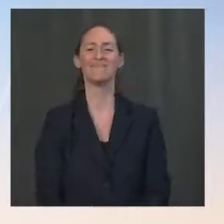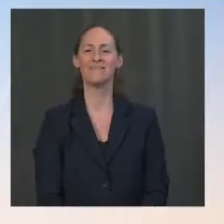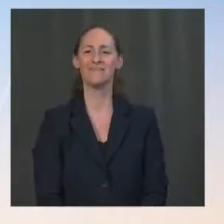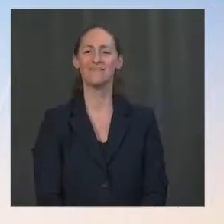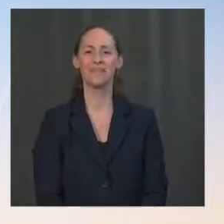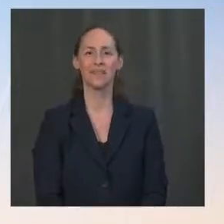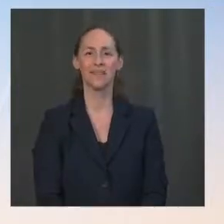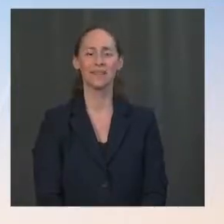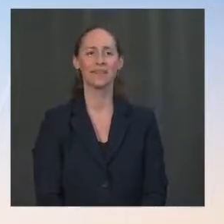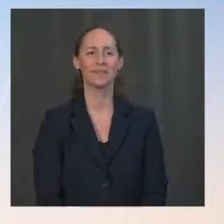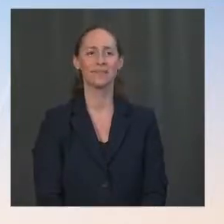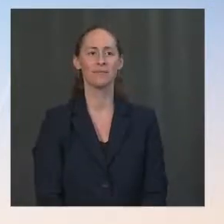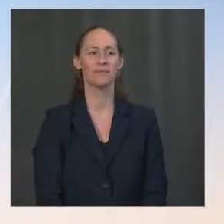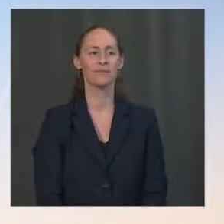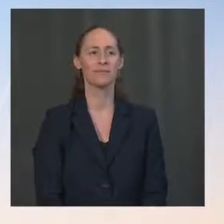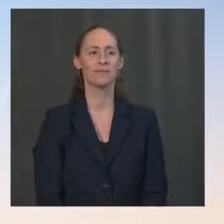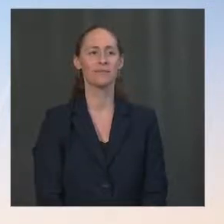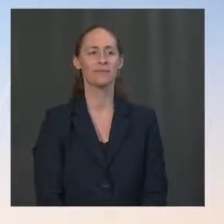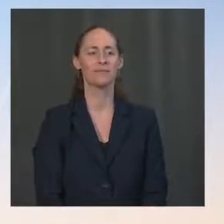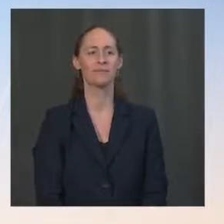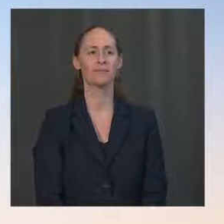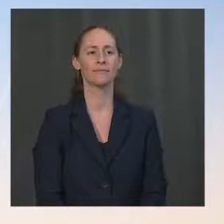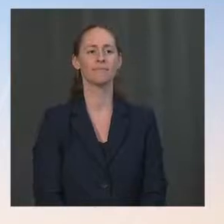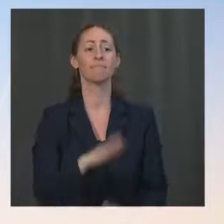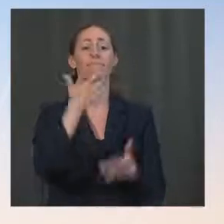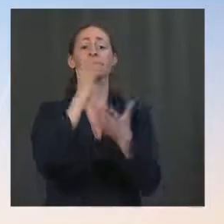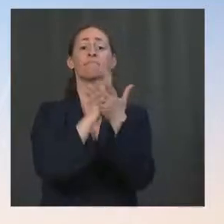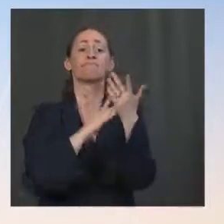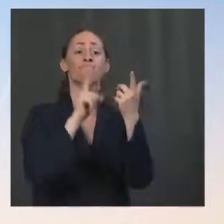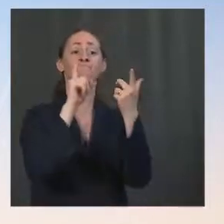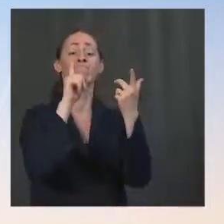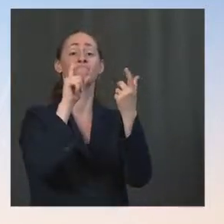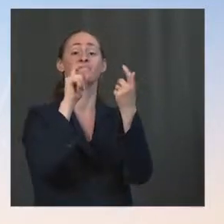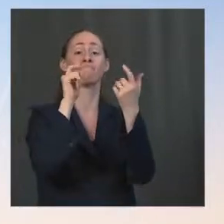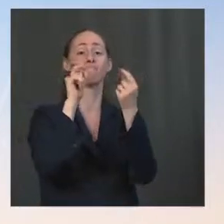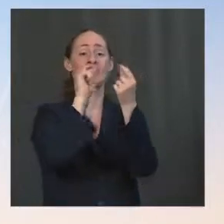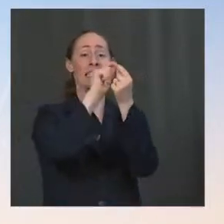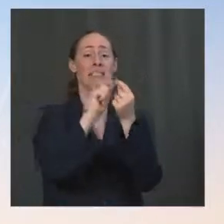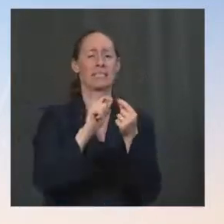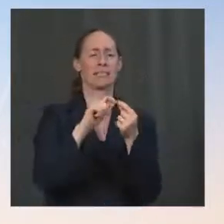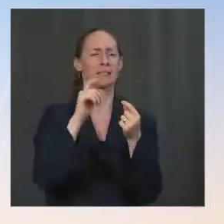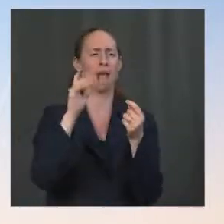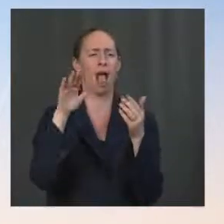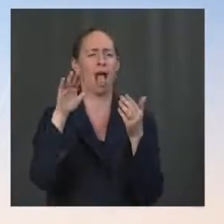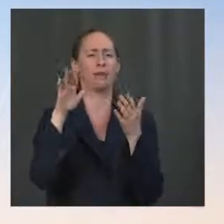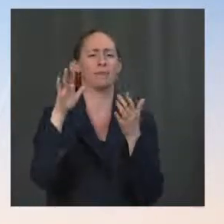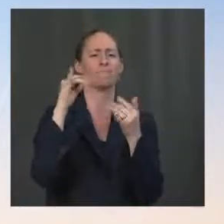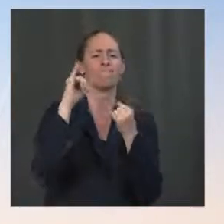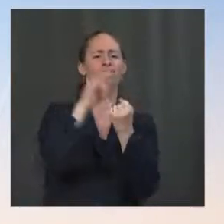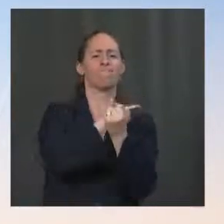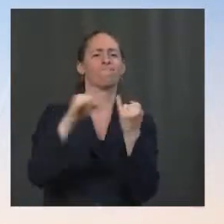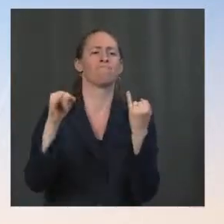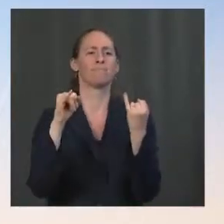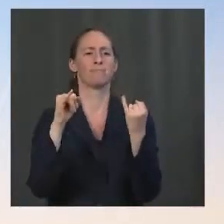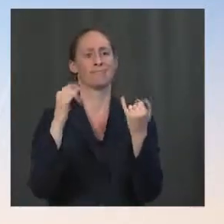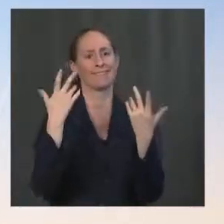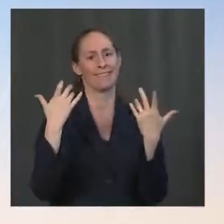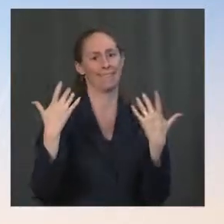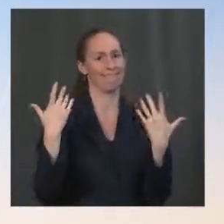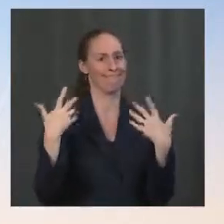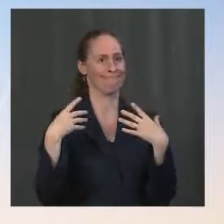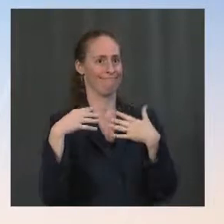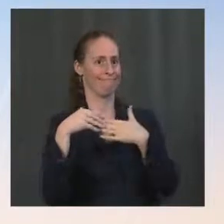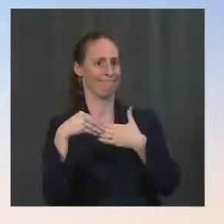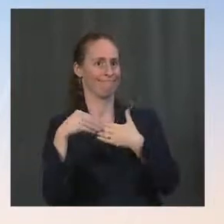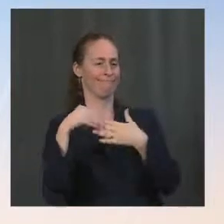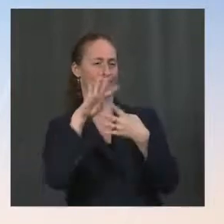Every day, and some of these details will be finalized over the coming days. As you can expect, it's a bit fluid, but every day this weekend